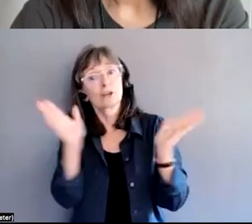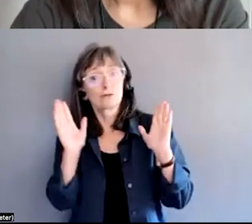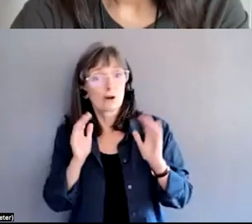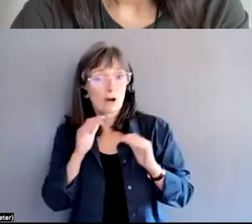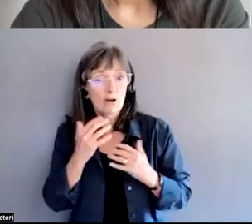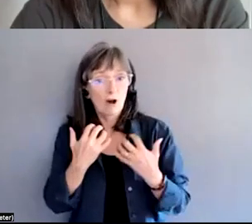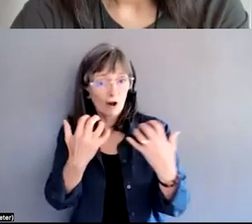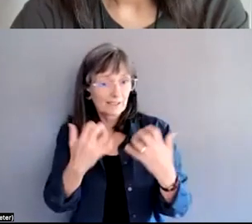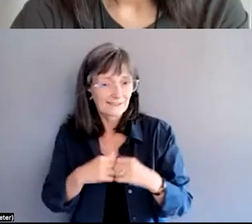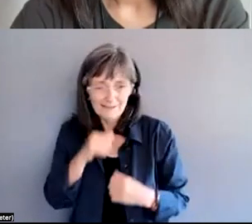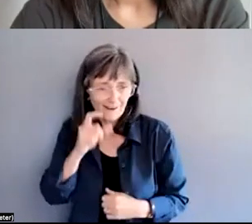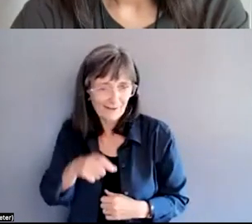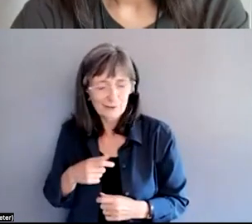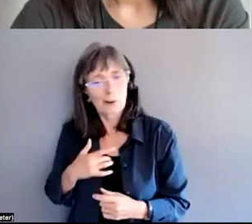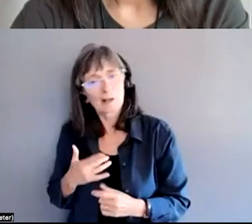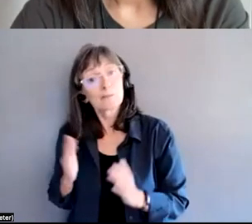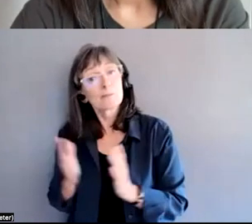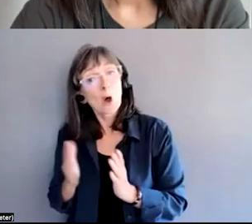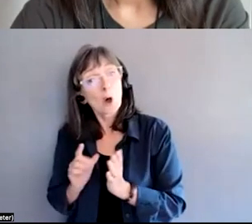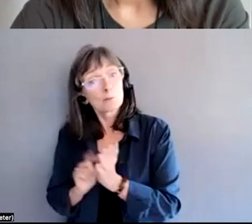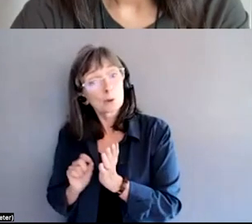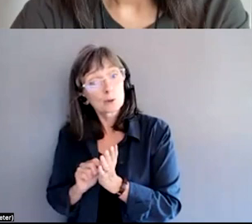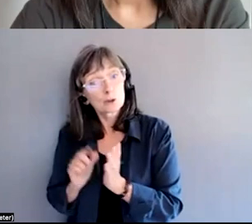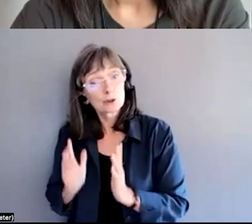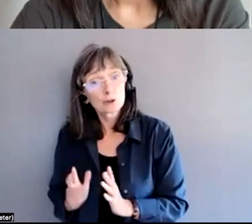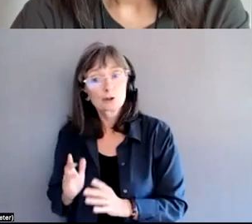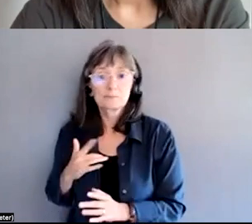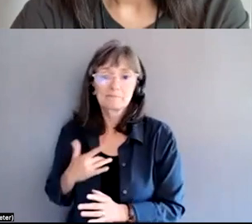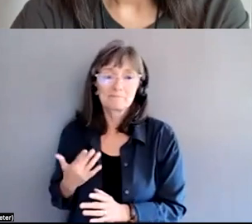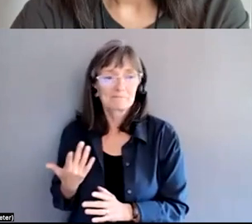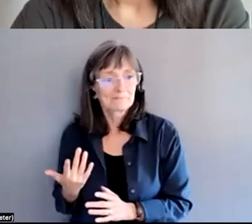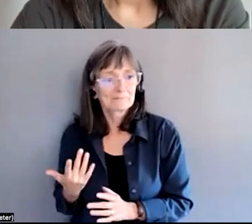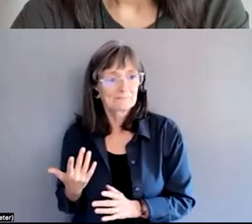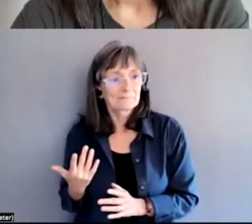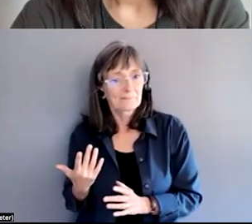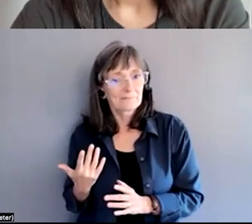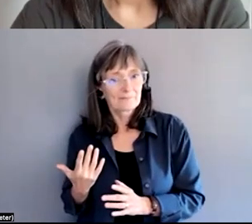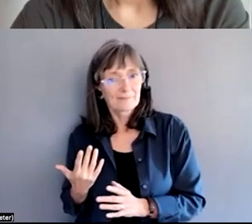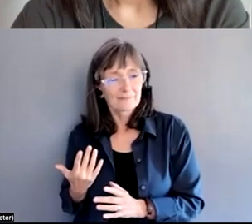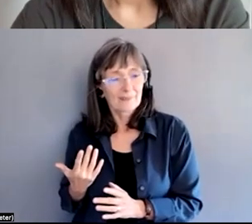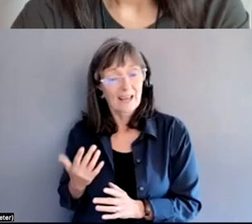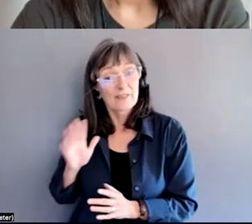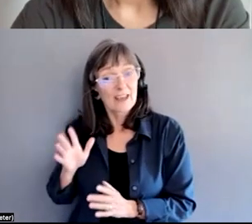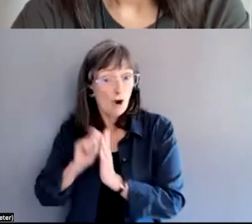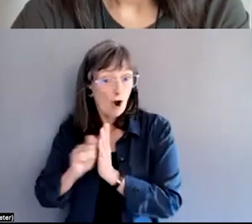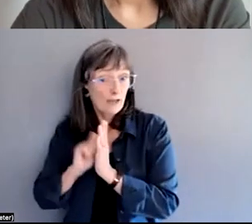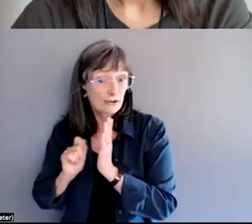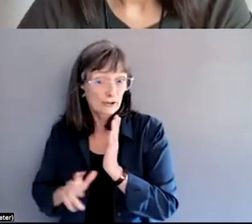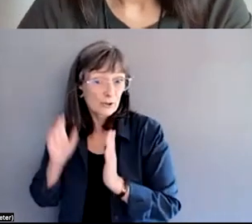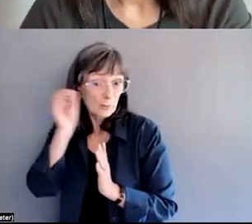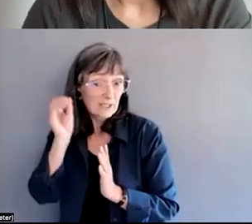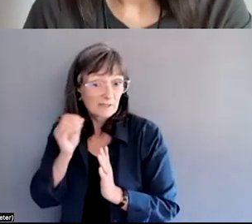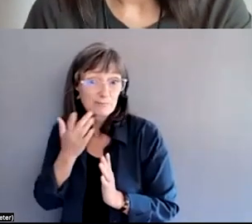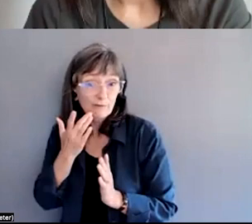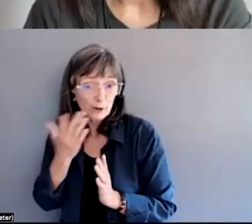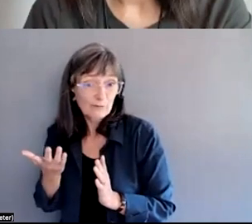The smaller literary presses also tend to, I think, factor in the opinions of their authors, and it's very